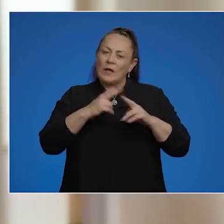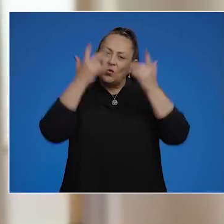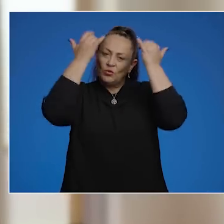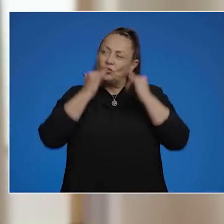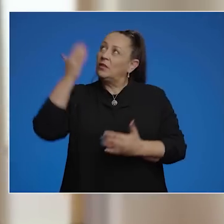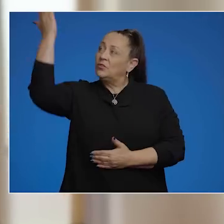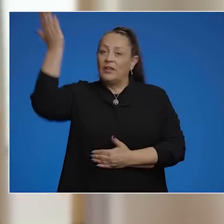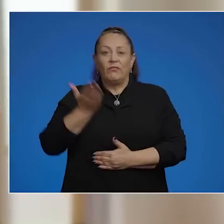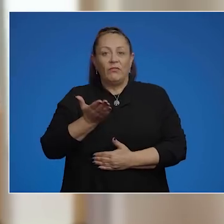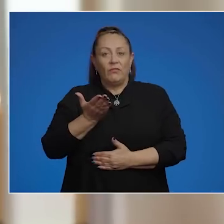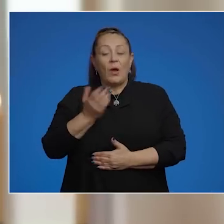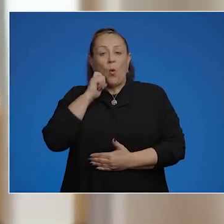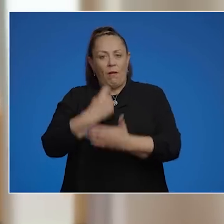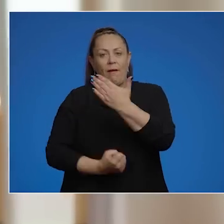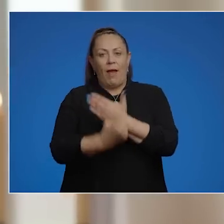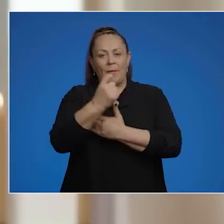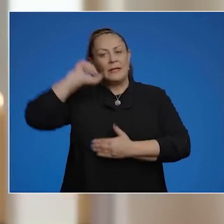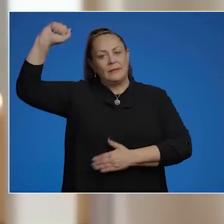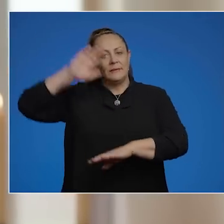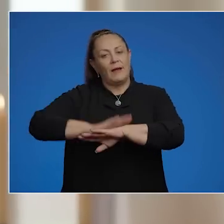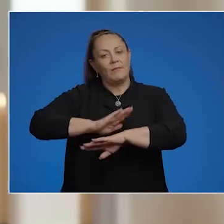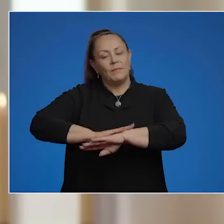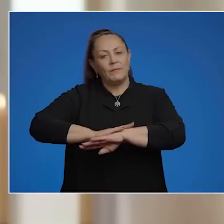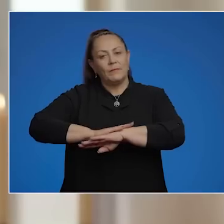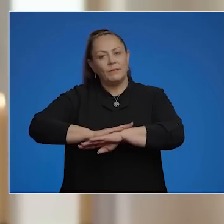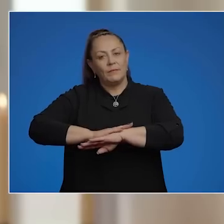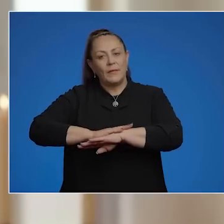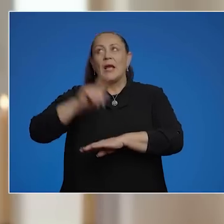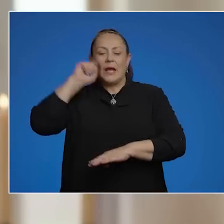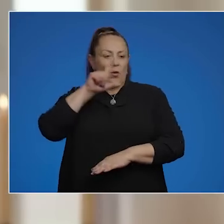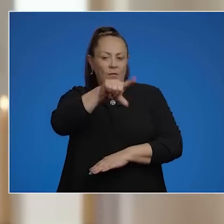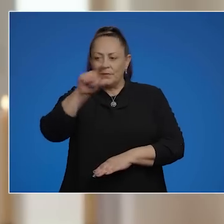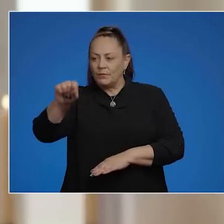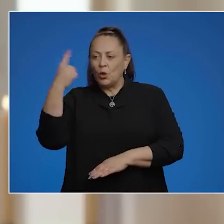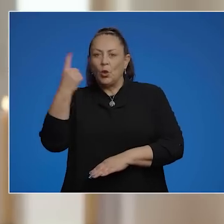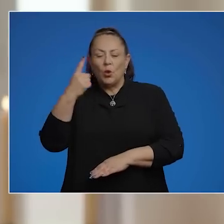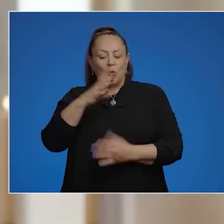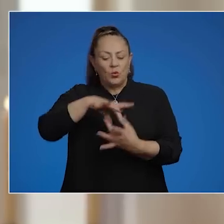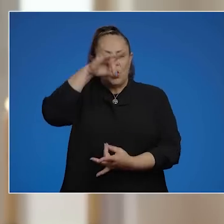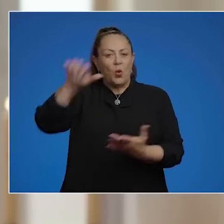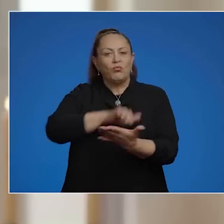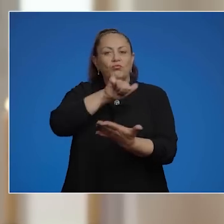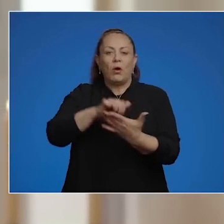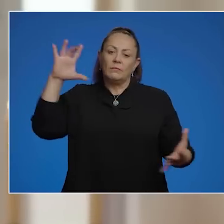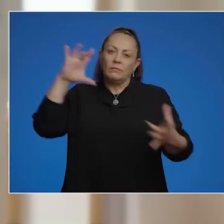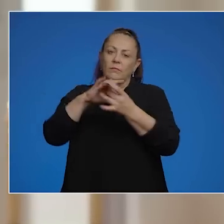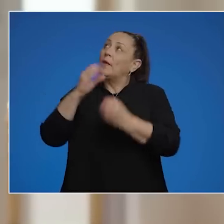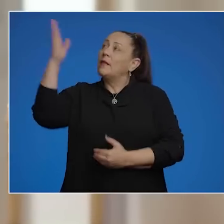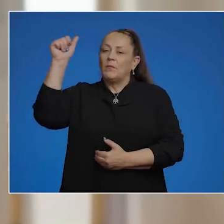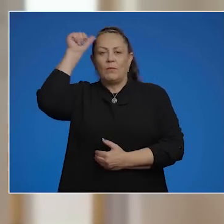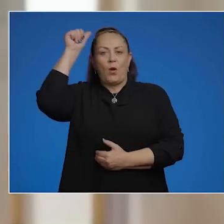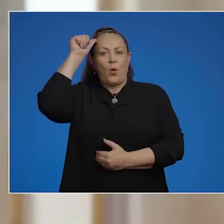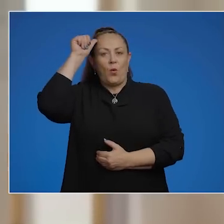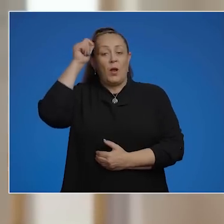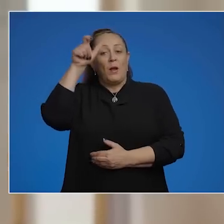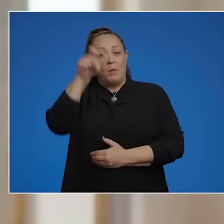it will without fail. See how he flags, he whose soul is not at rights, but the